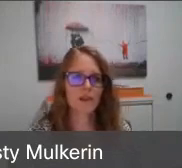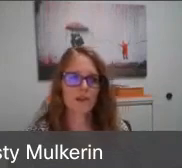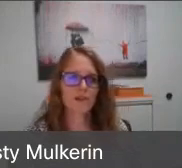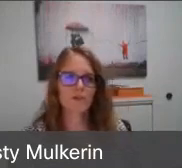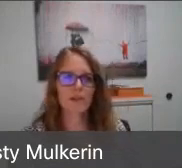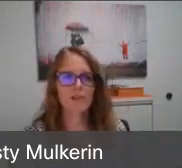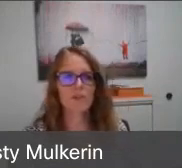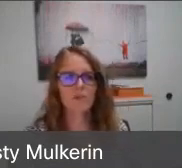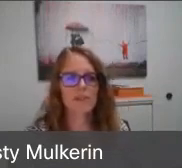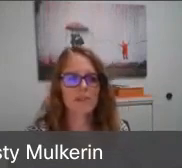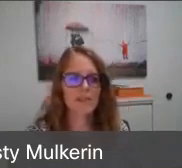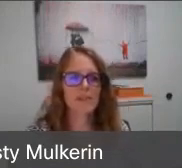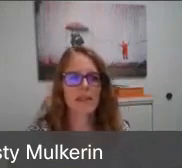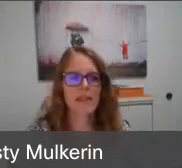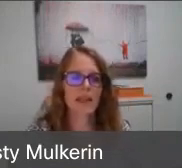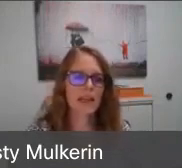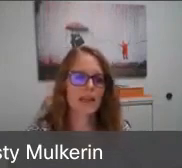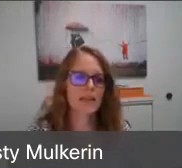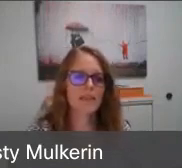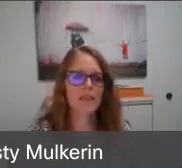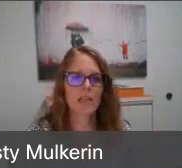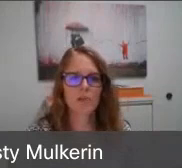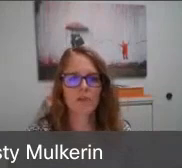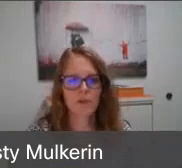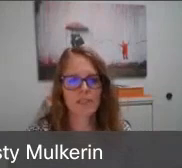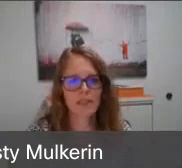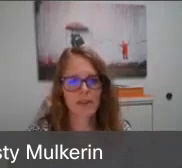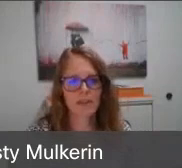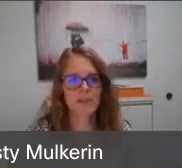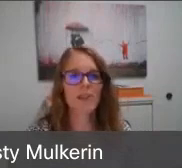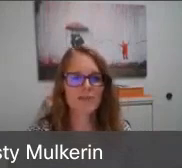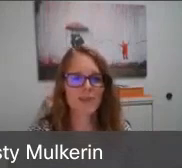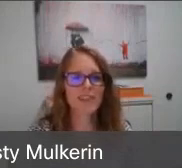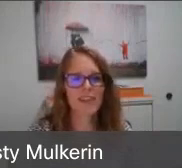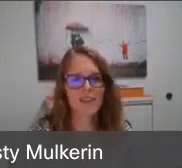These are our local rates of homelessness, and the number